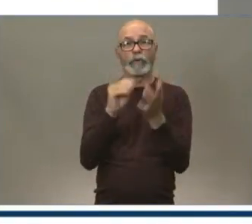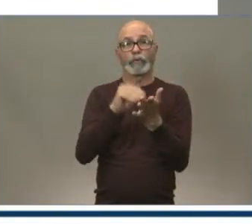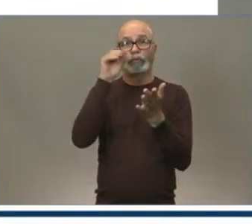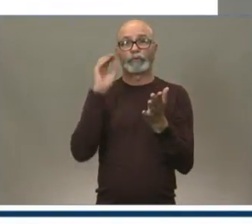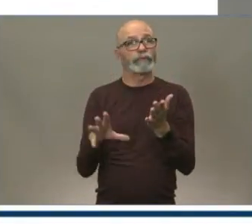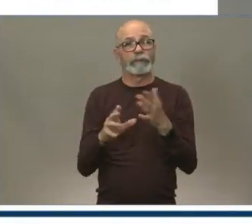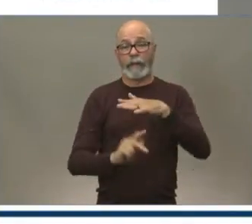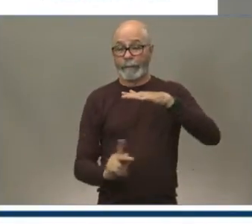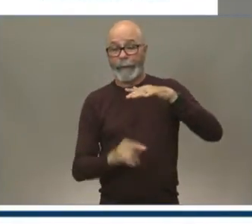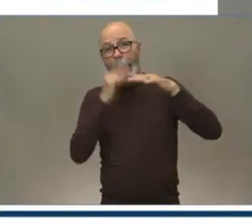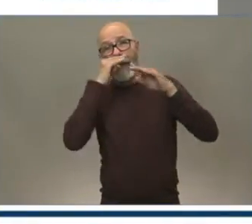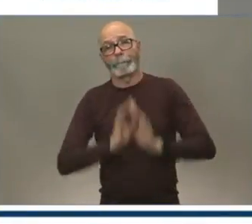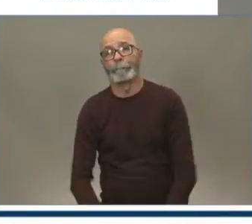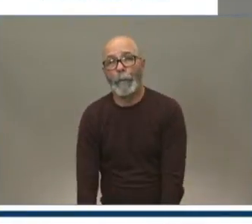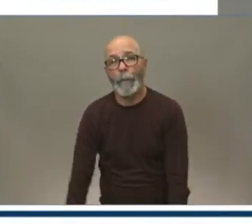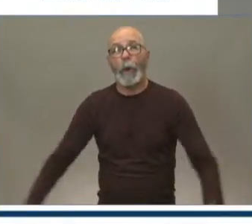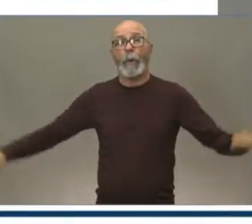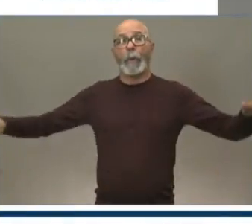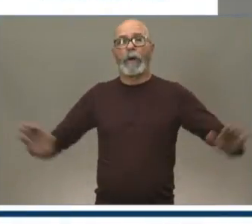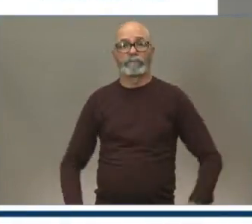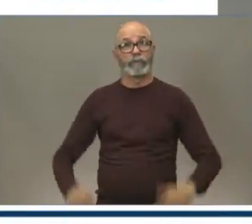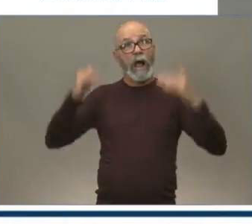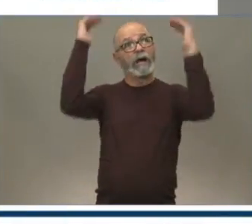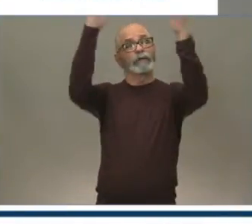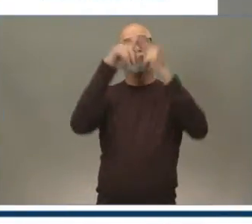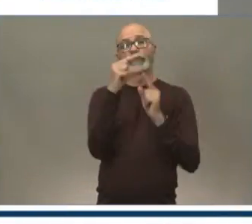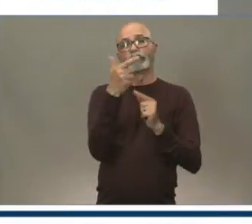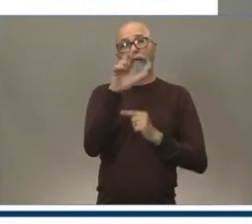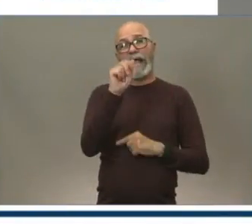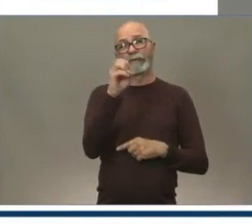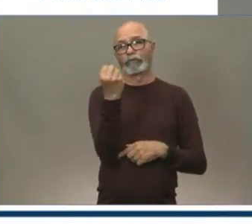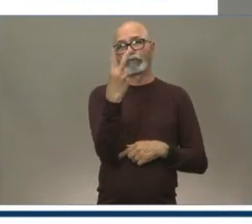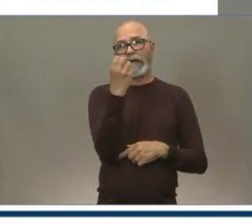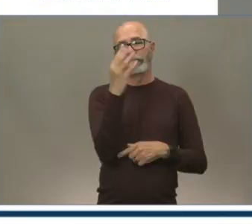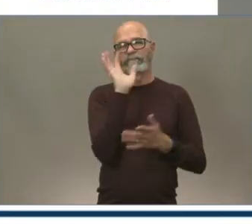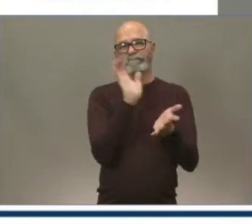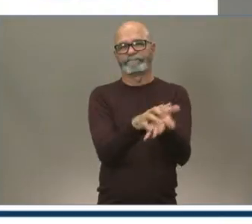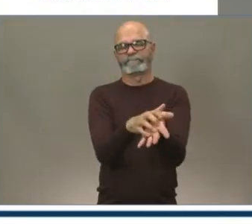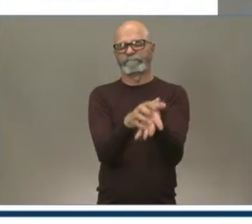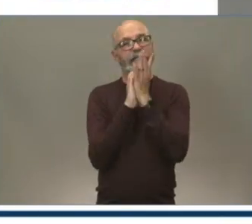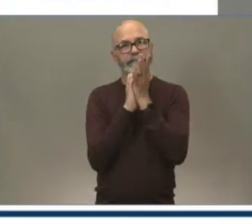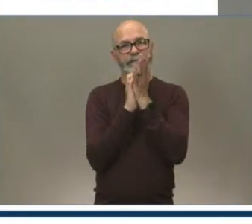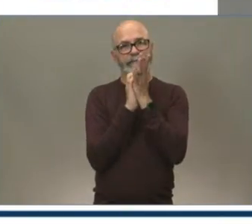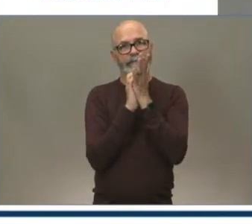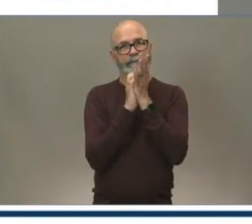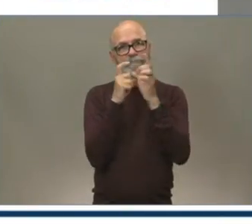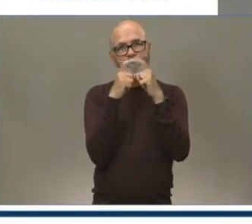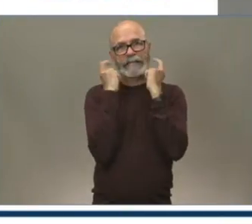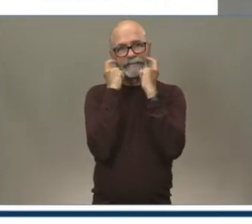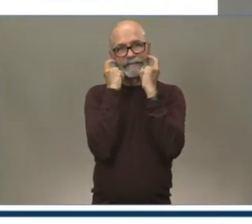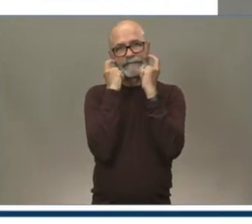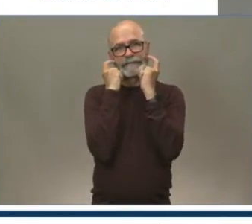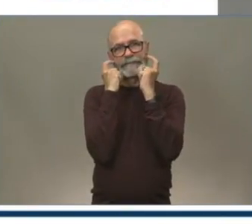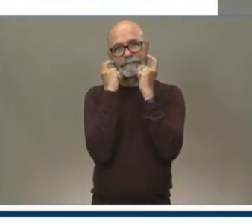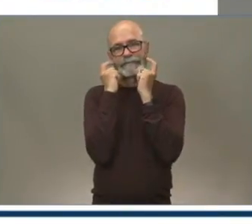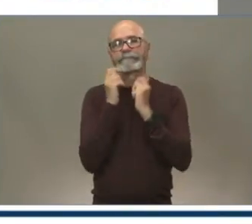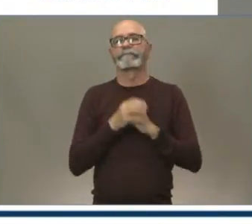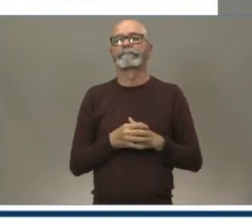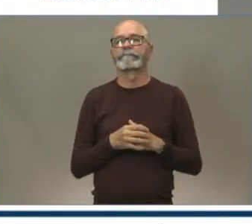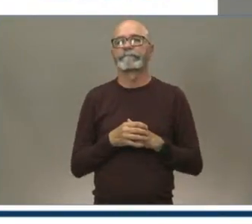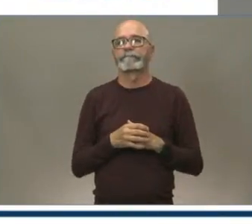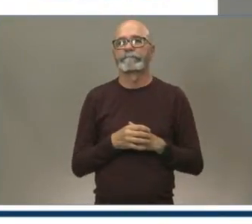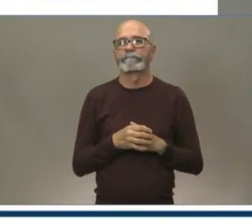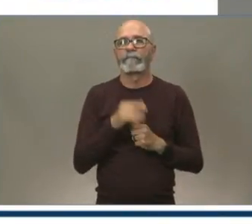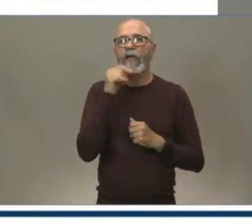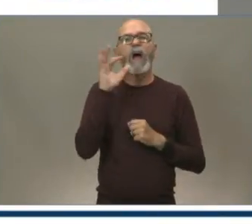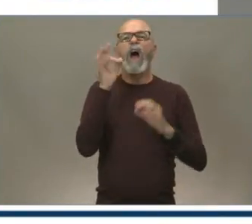12, in regional centers for education. So across the province, we are now requiring masking in all grades, not